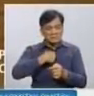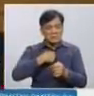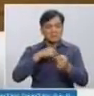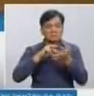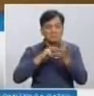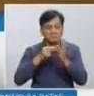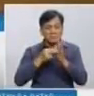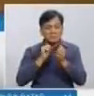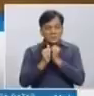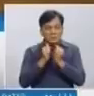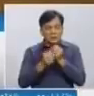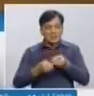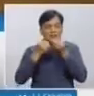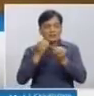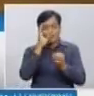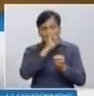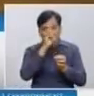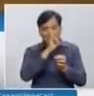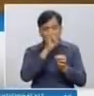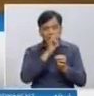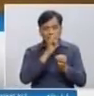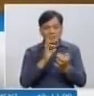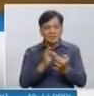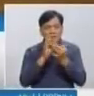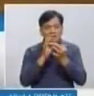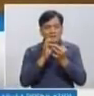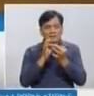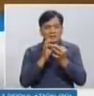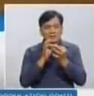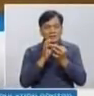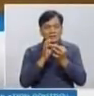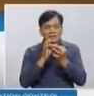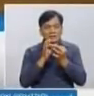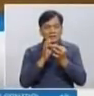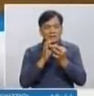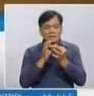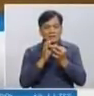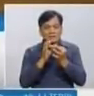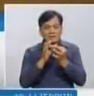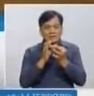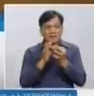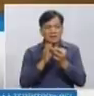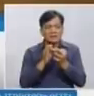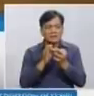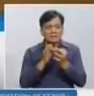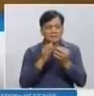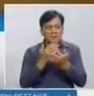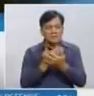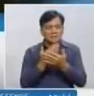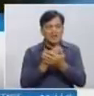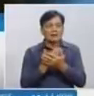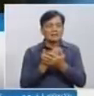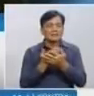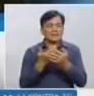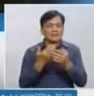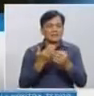means giving Filipinos, especially those at the society's fringes, a decent and dignified